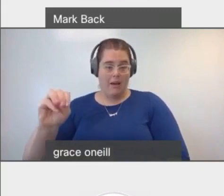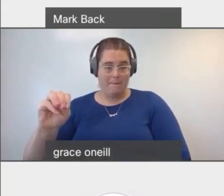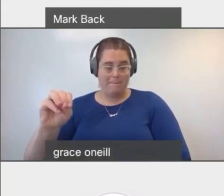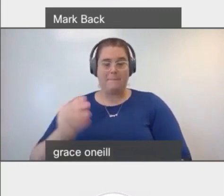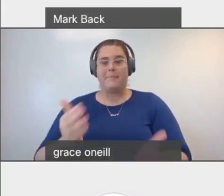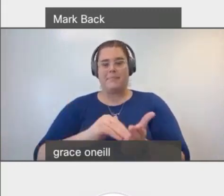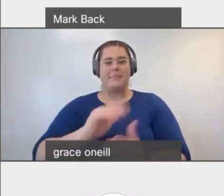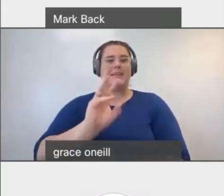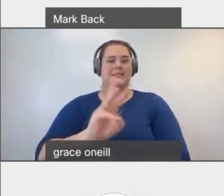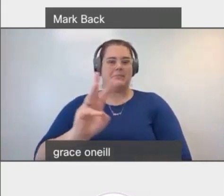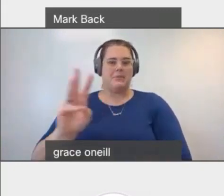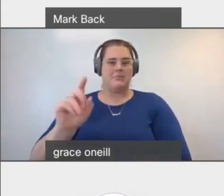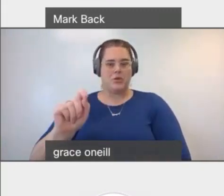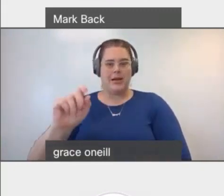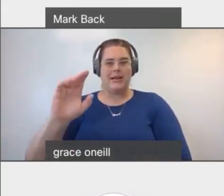www.ddinwdc.com.